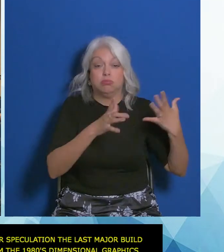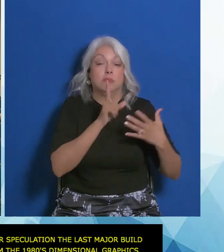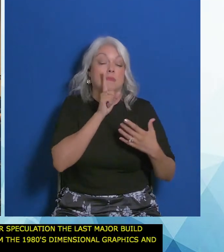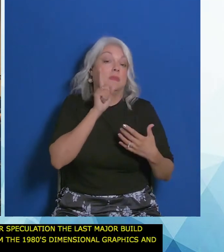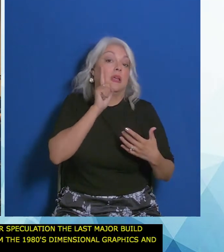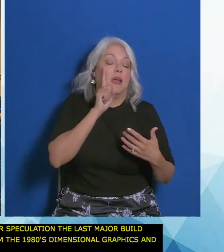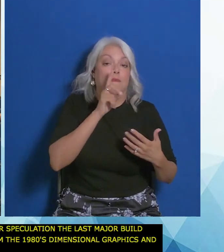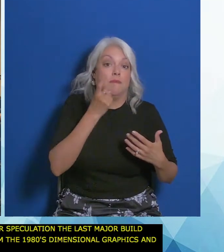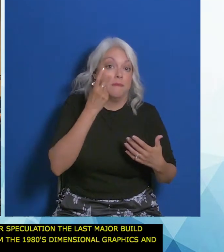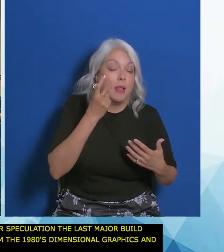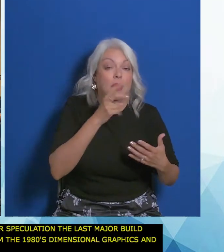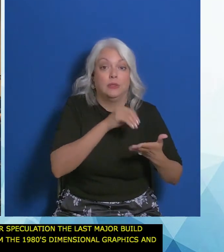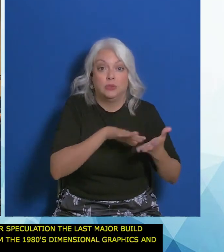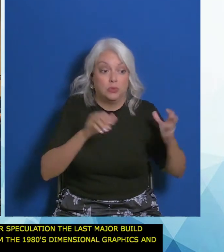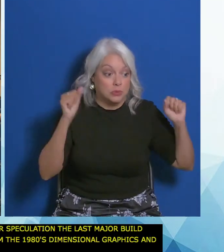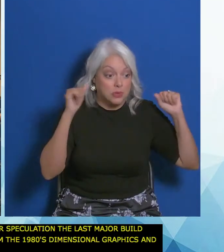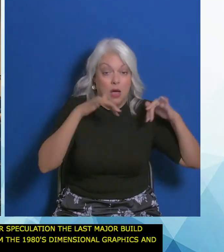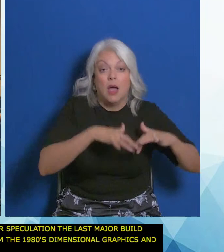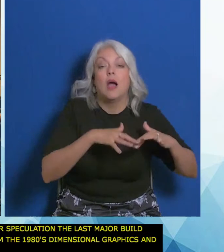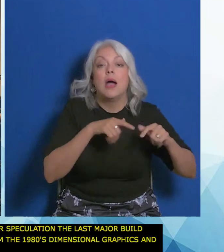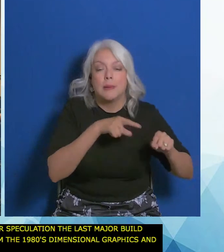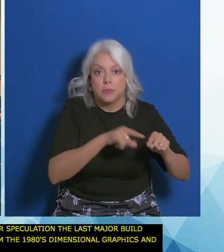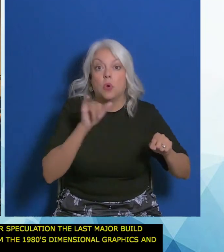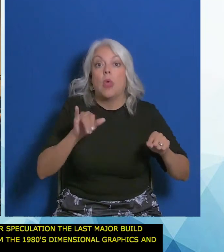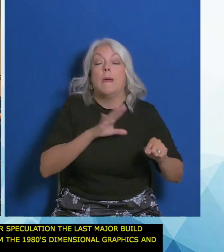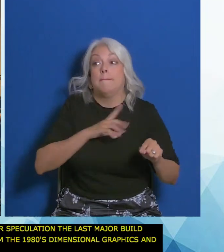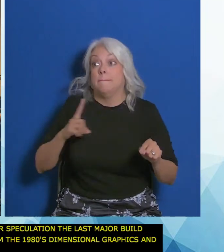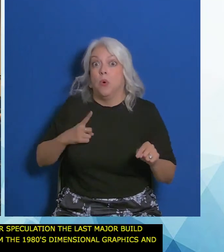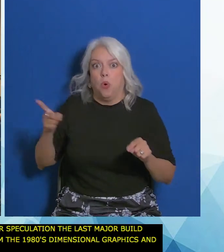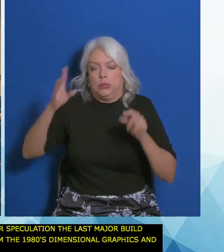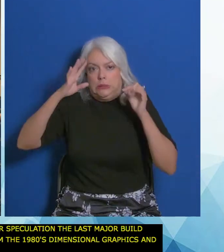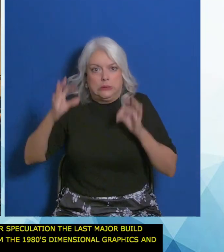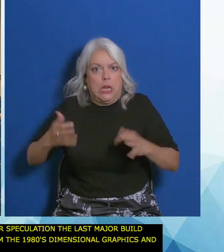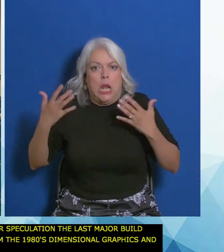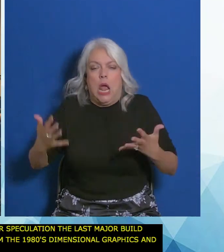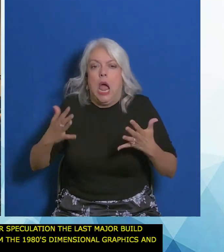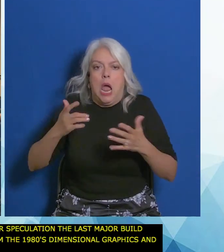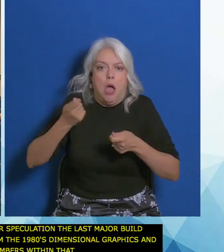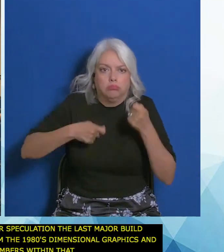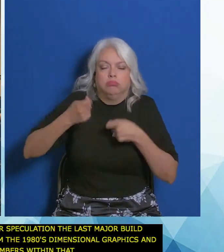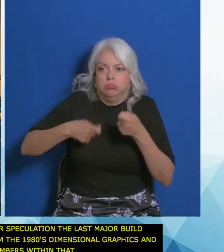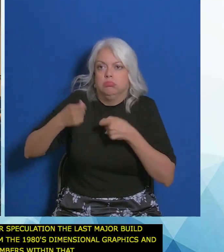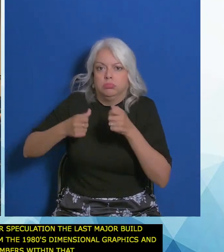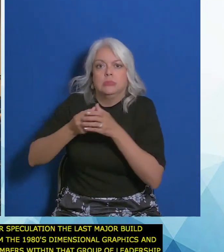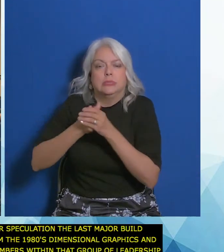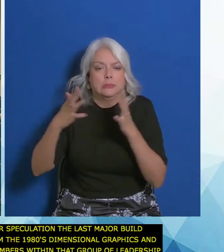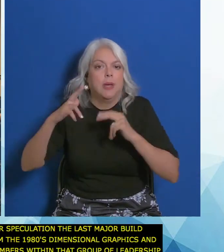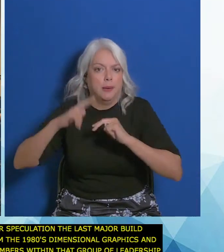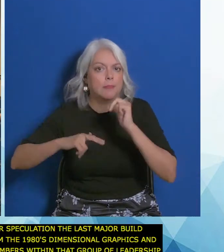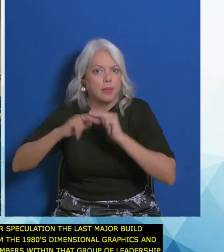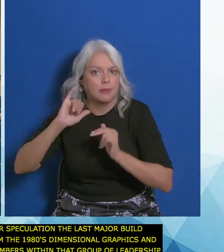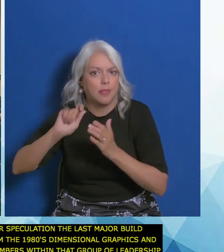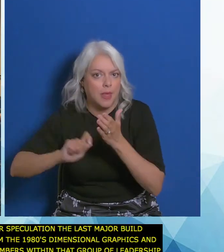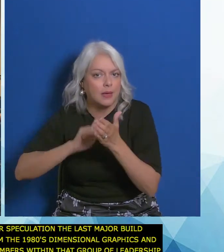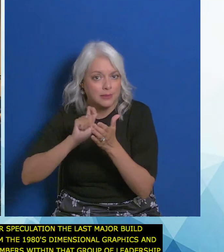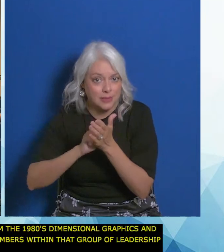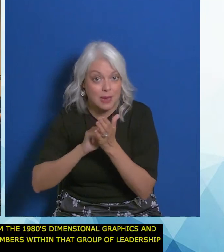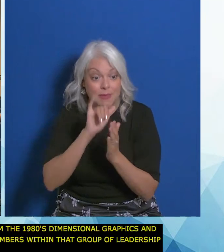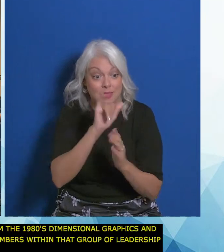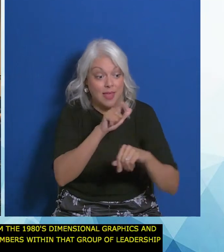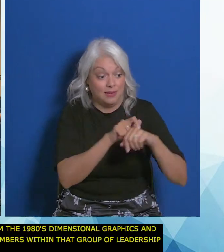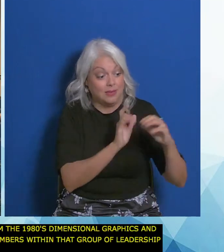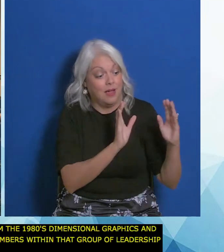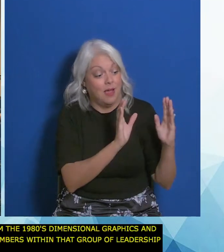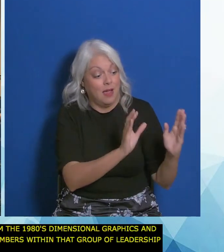as well as members within that group of leadership to make determinations to expand buildings. From that period of